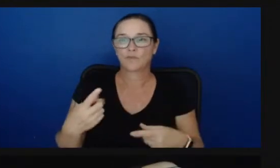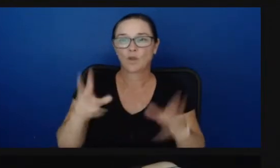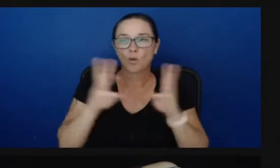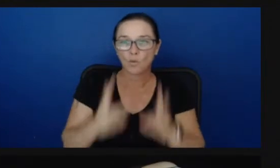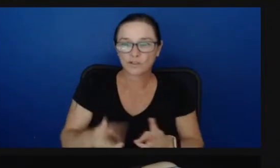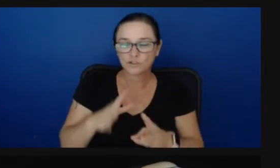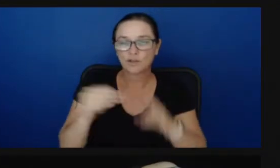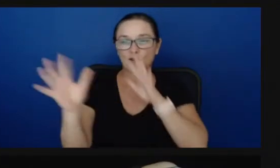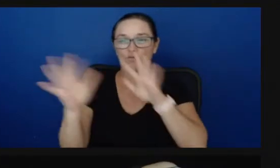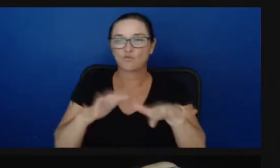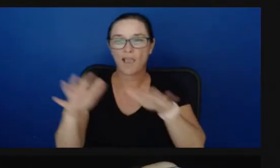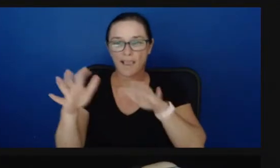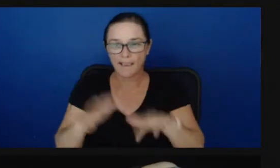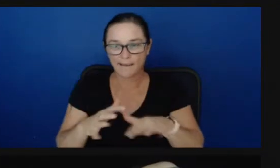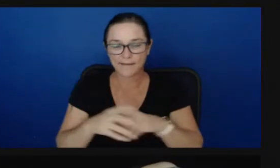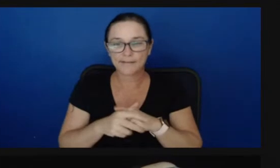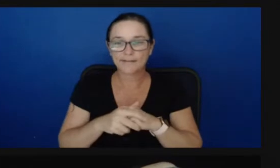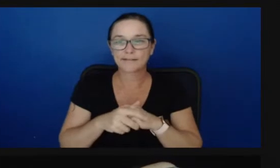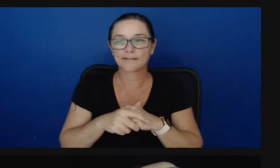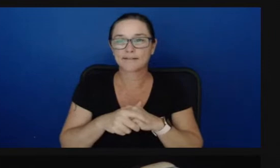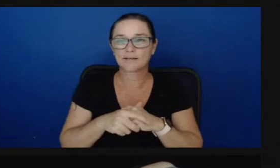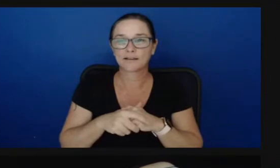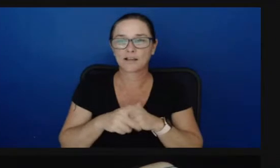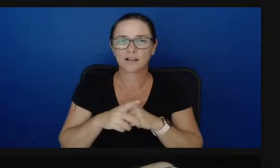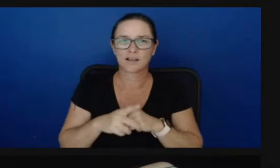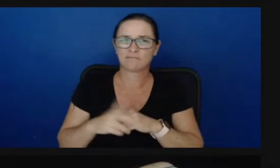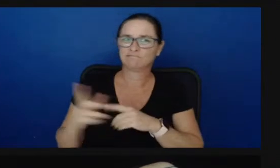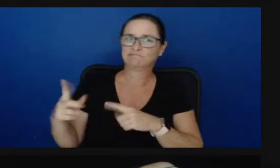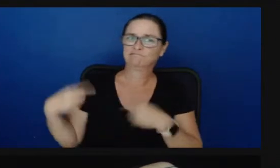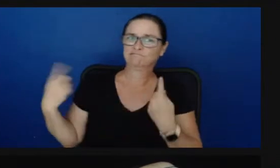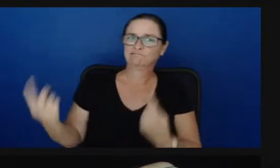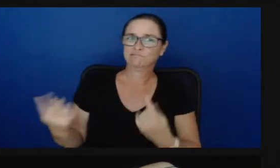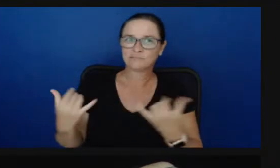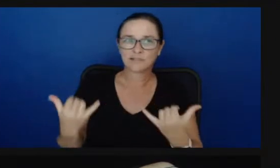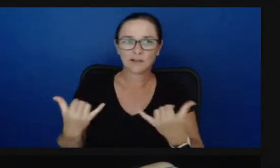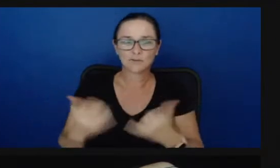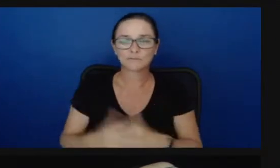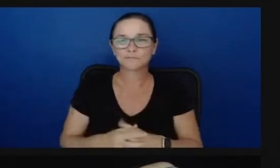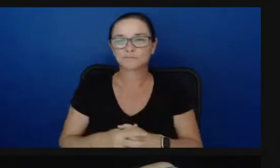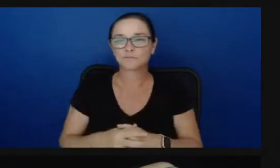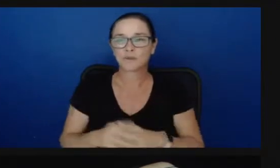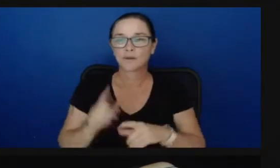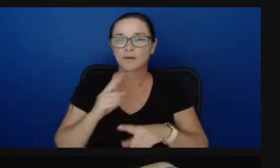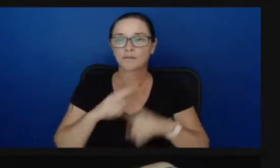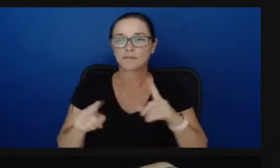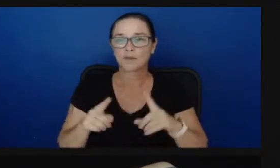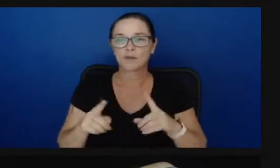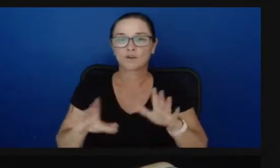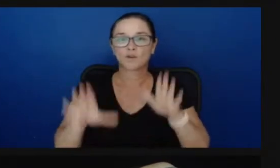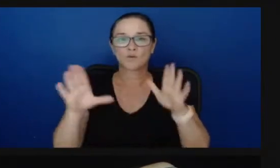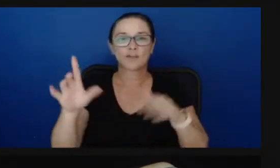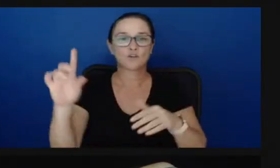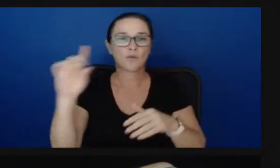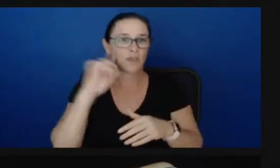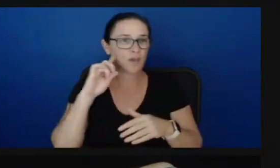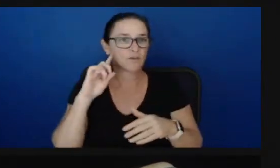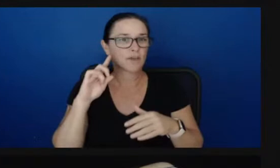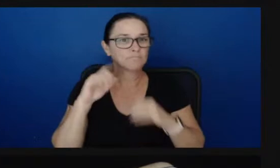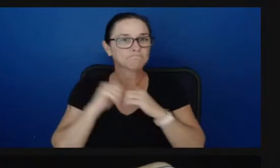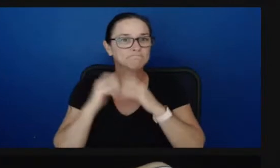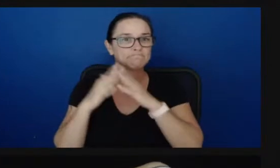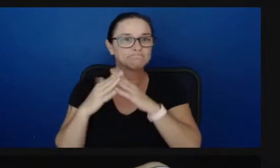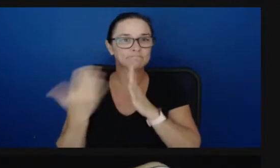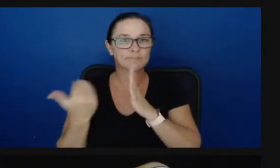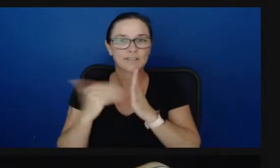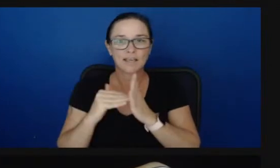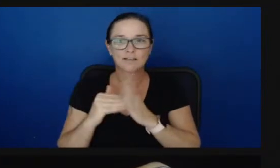there a while ago now, but great to hear that have those back online. Here is an image they took